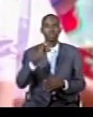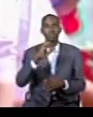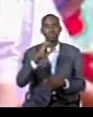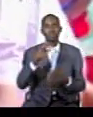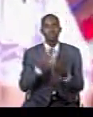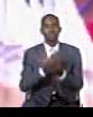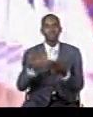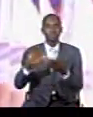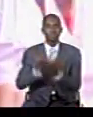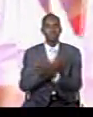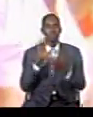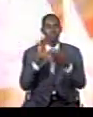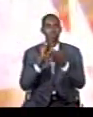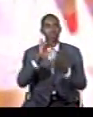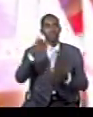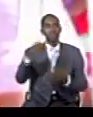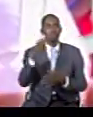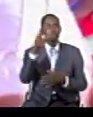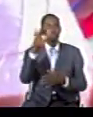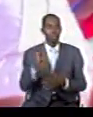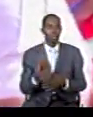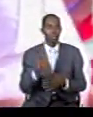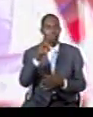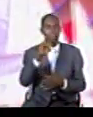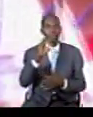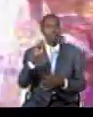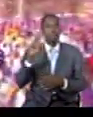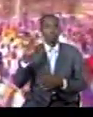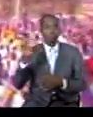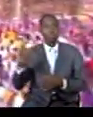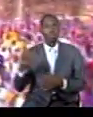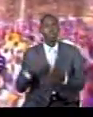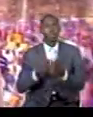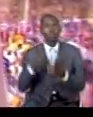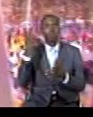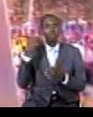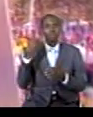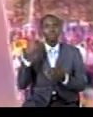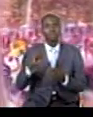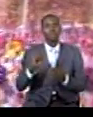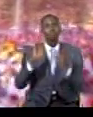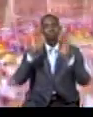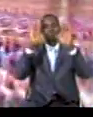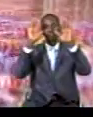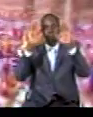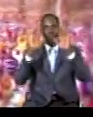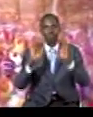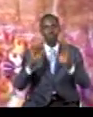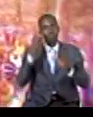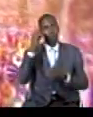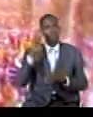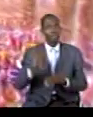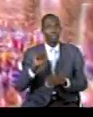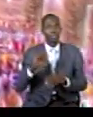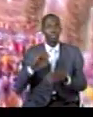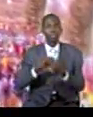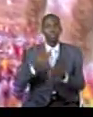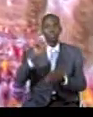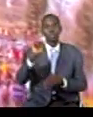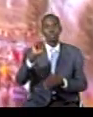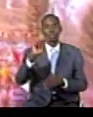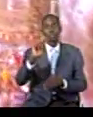July 2021, it was signs and wonders for the needy. August